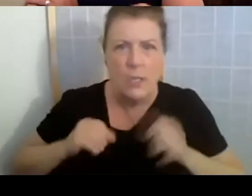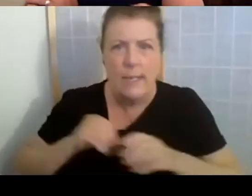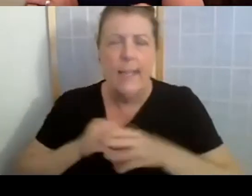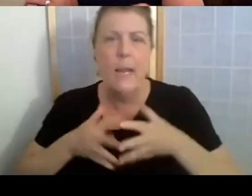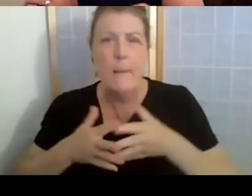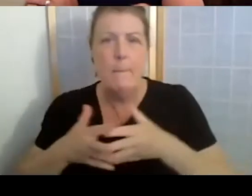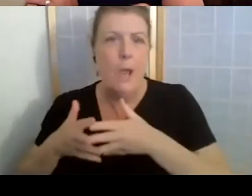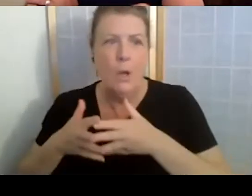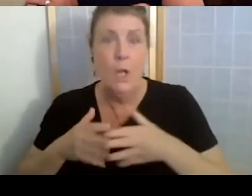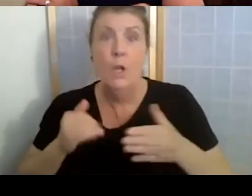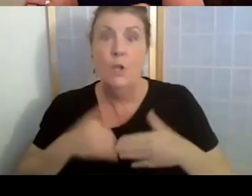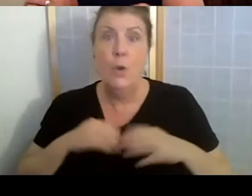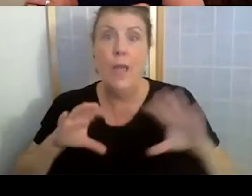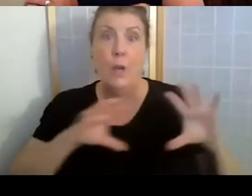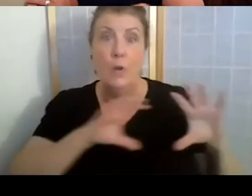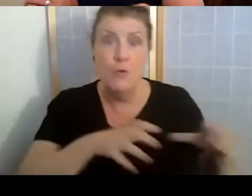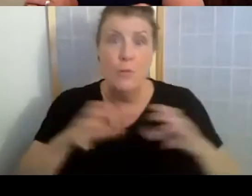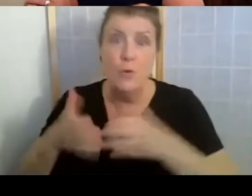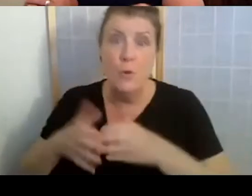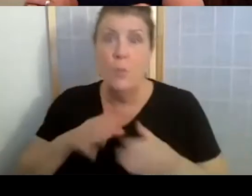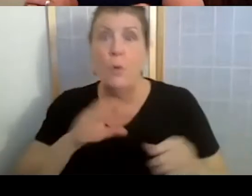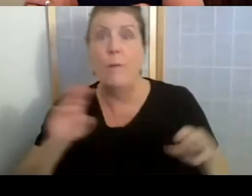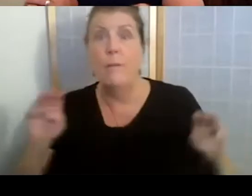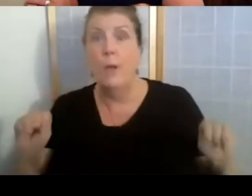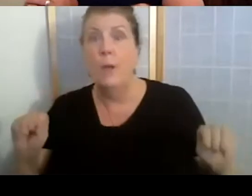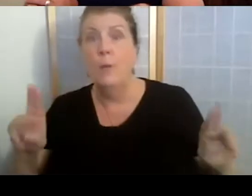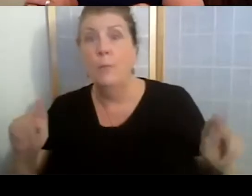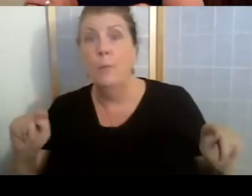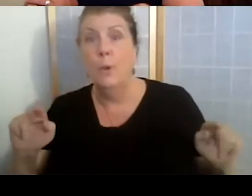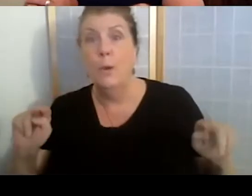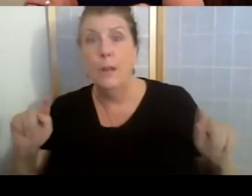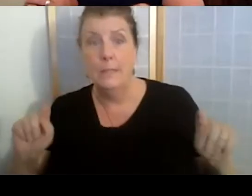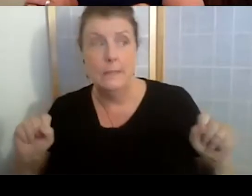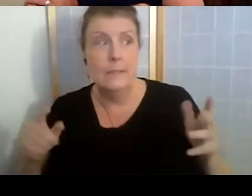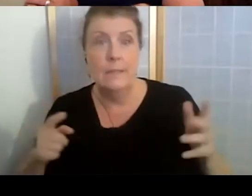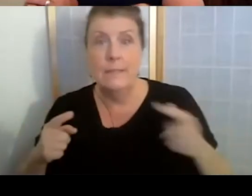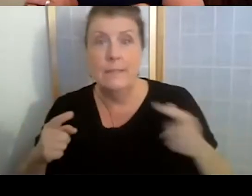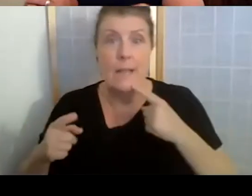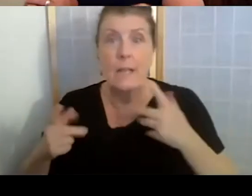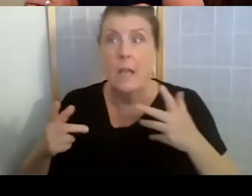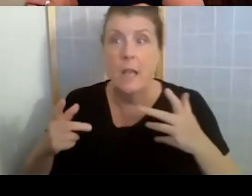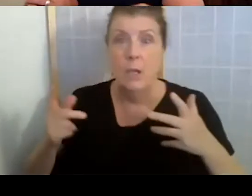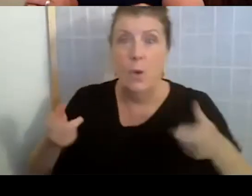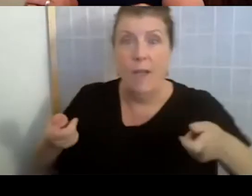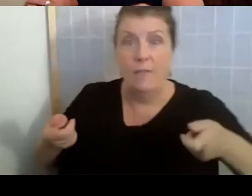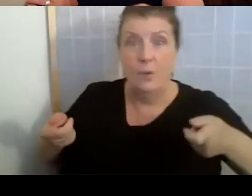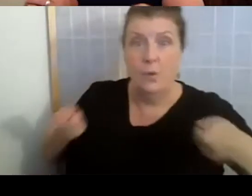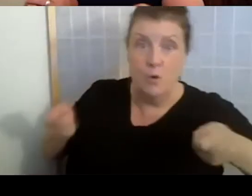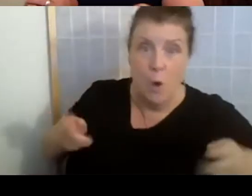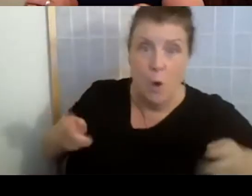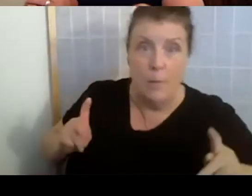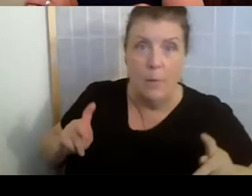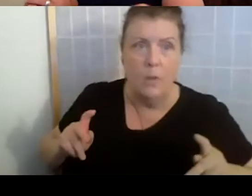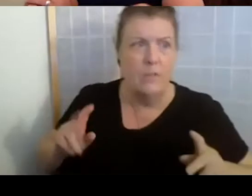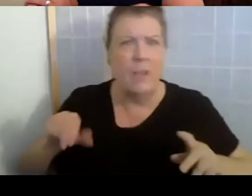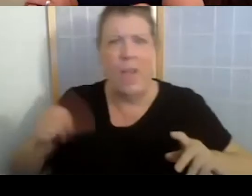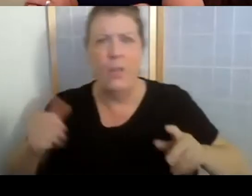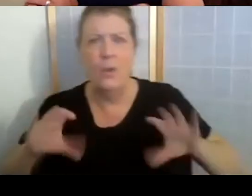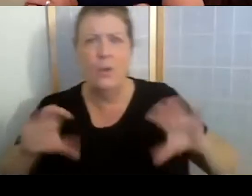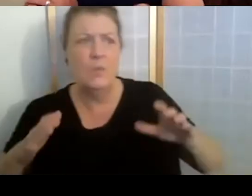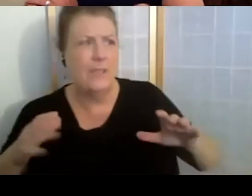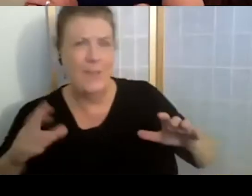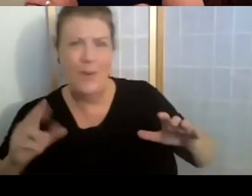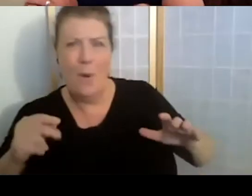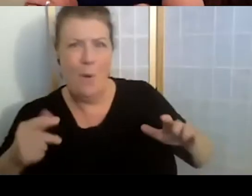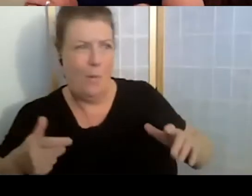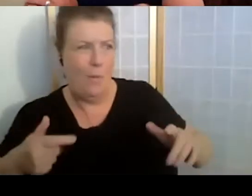along with all the normal humans. And the other group of mutants were saying, like, actually, we're more powerful than these people and we should overthrow them and run the world the